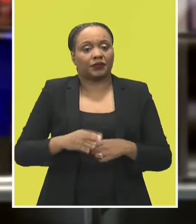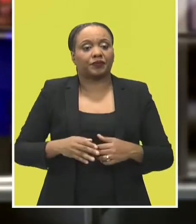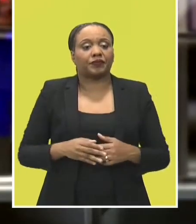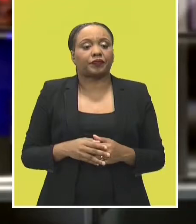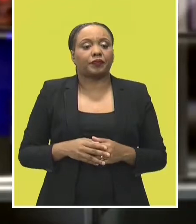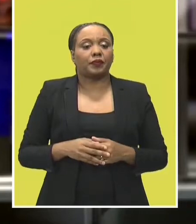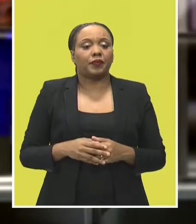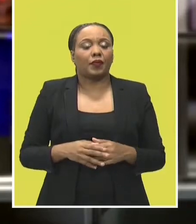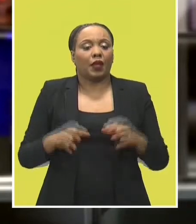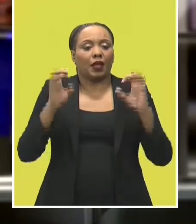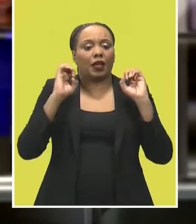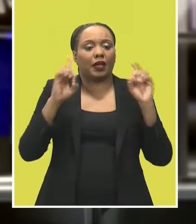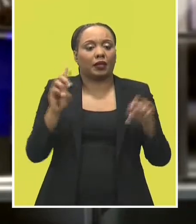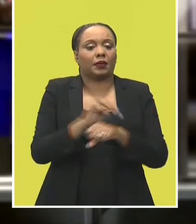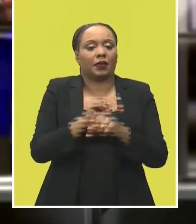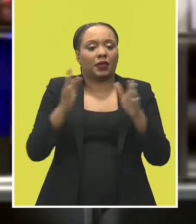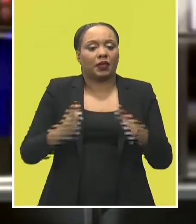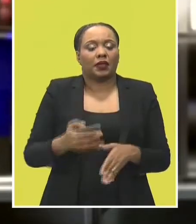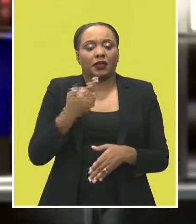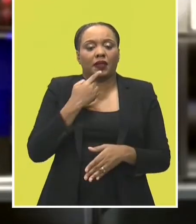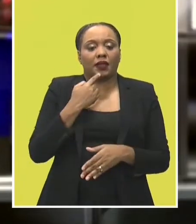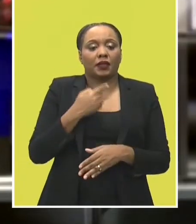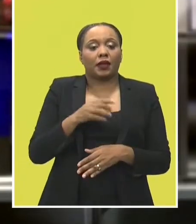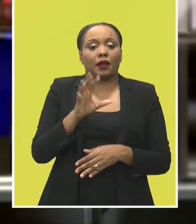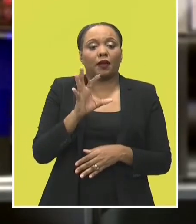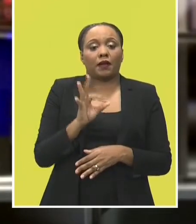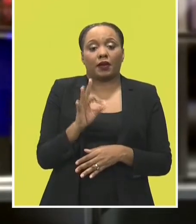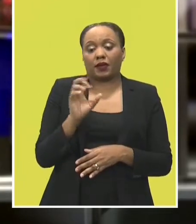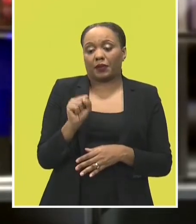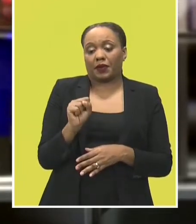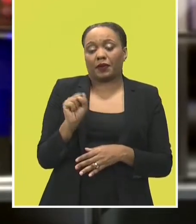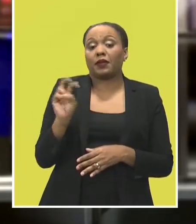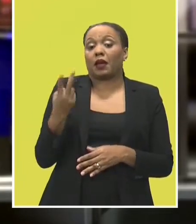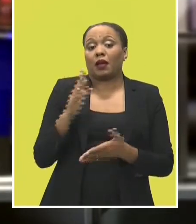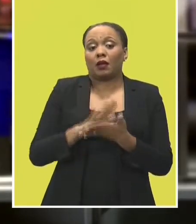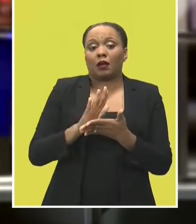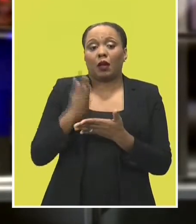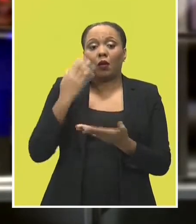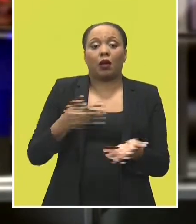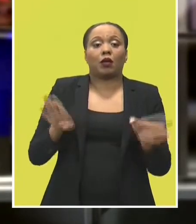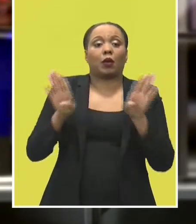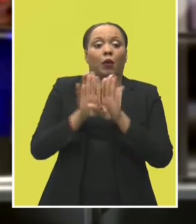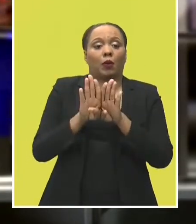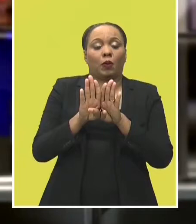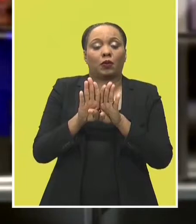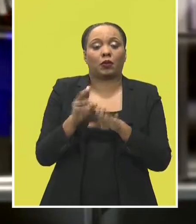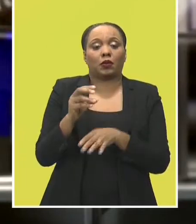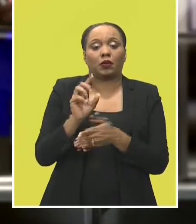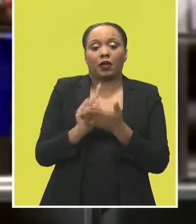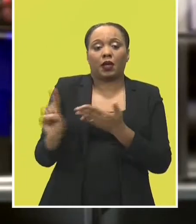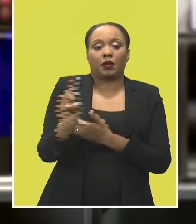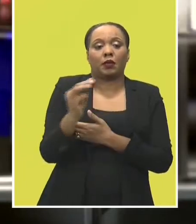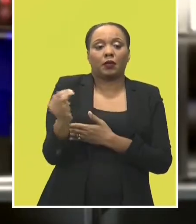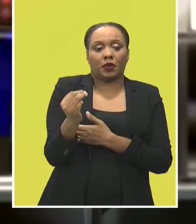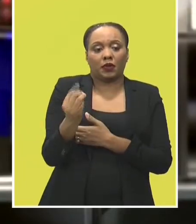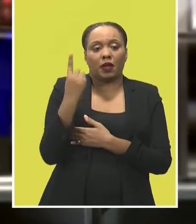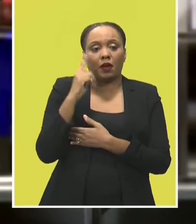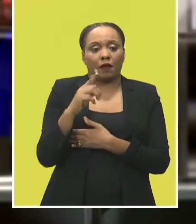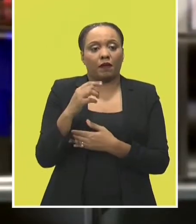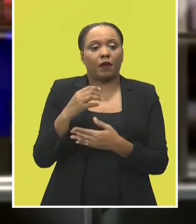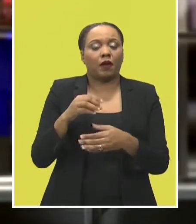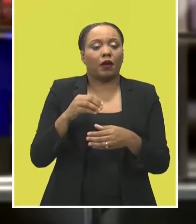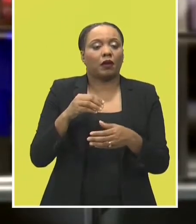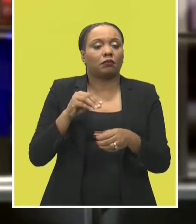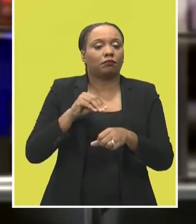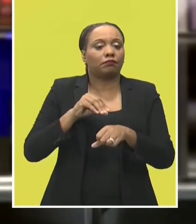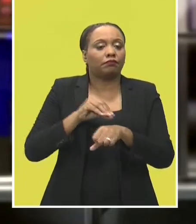the Education Minister says the school will remain closed on Monday, and that's to provide further assistance to the staff and to